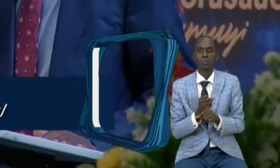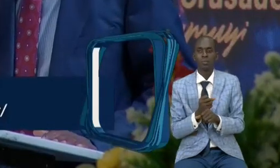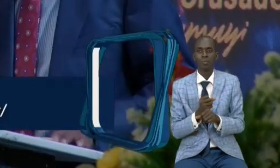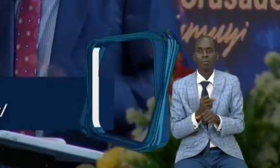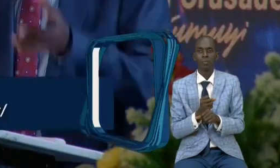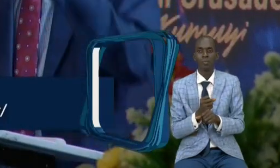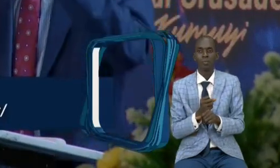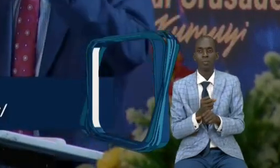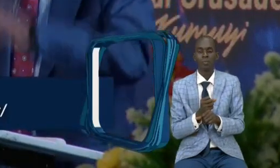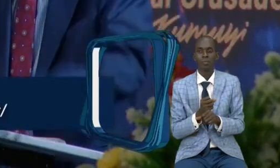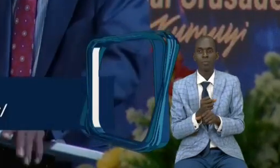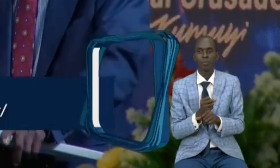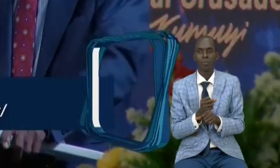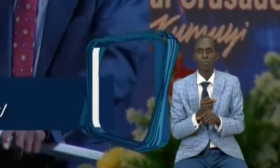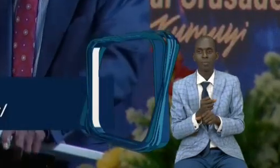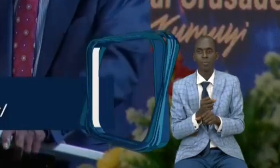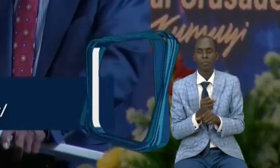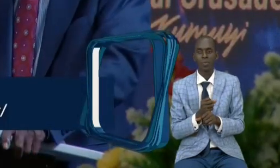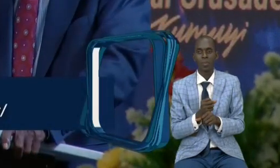And raise up your hand.